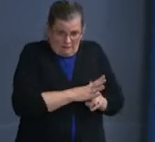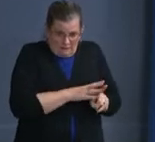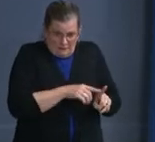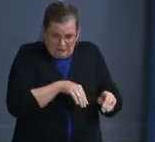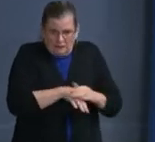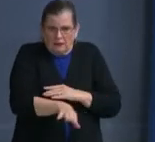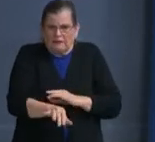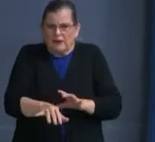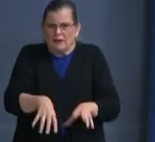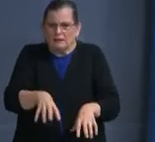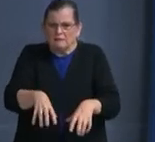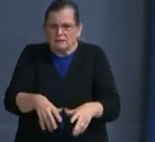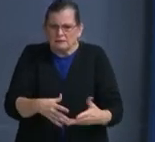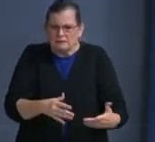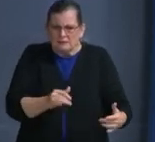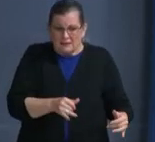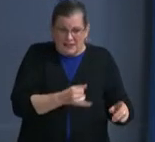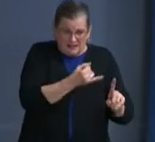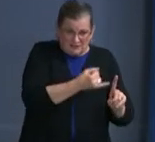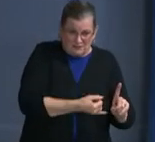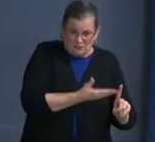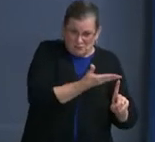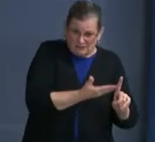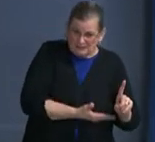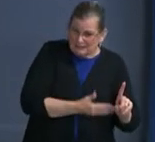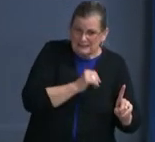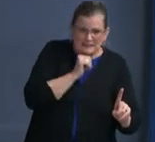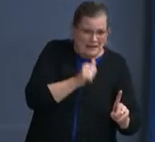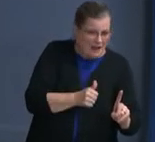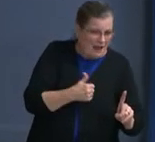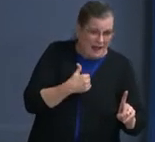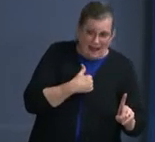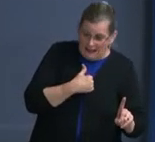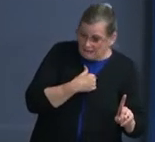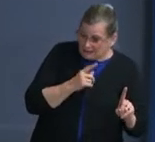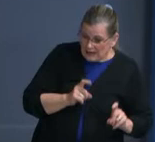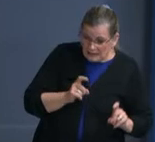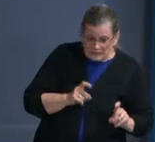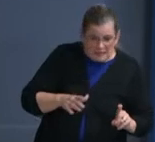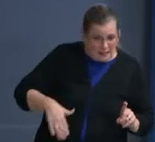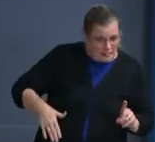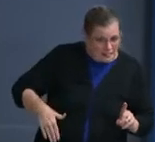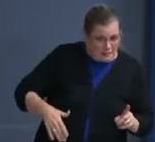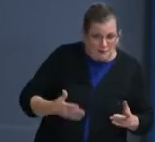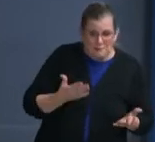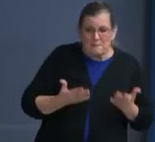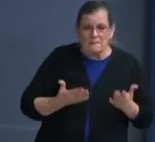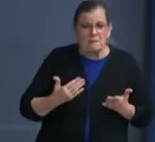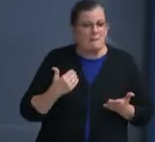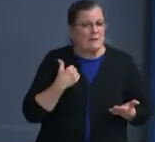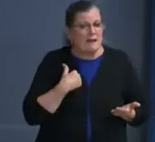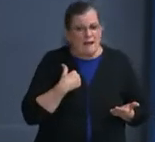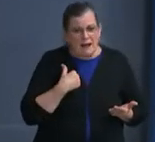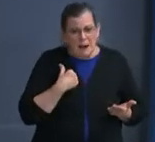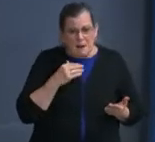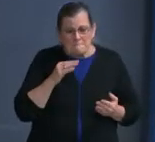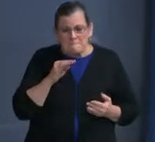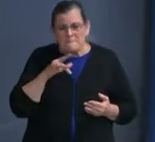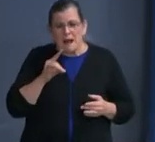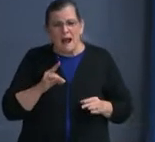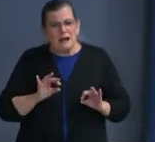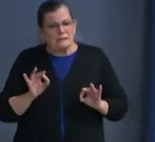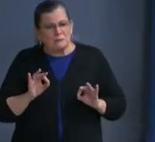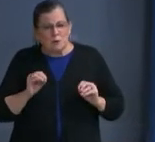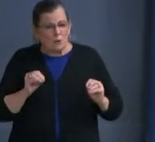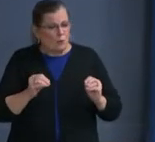And that individual themselves did not have a test, may have had mild symptoms or no symptoms at